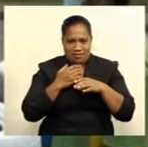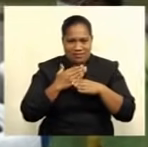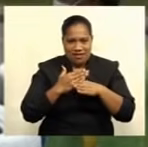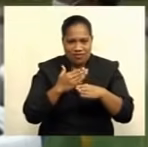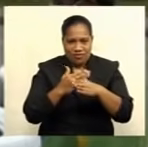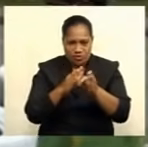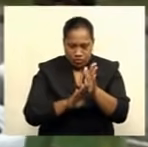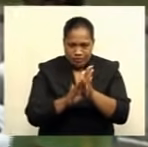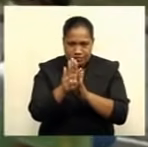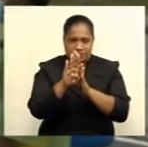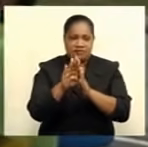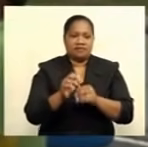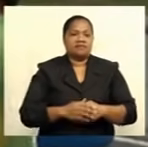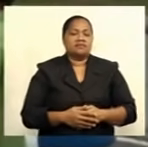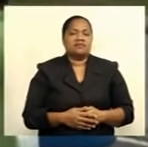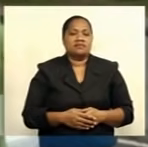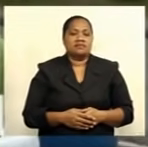reports.